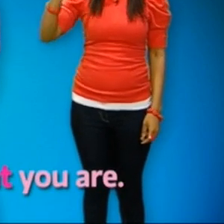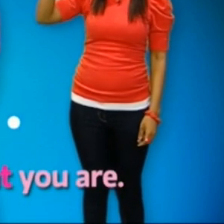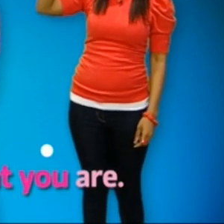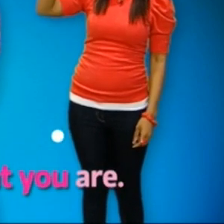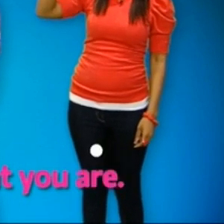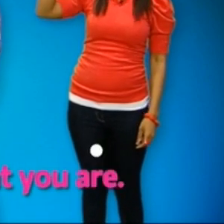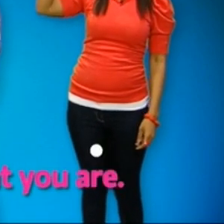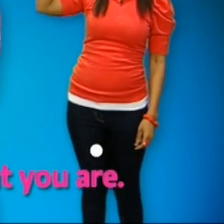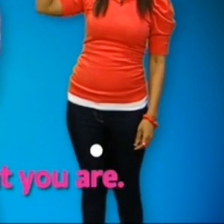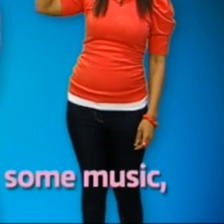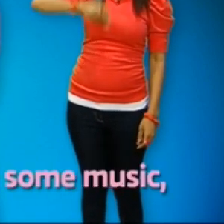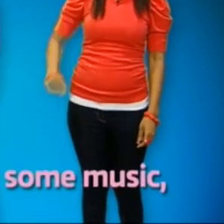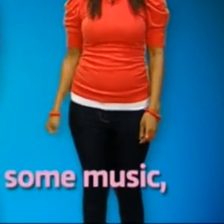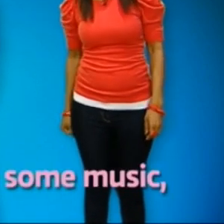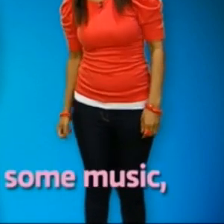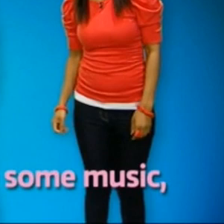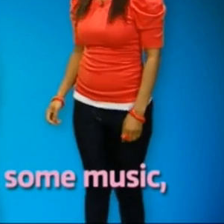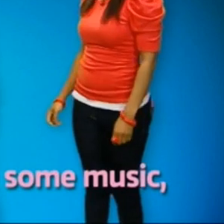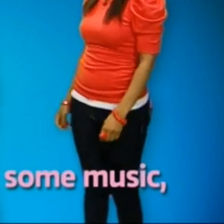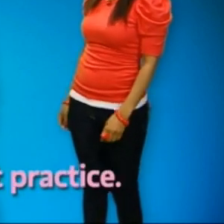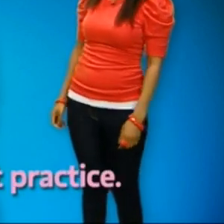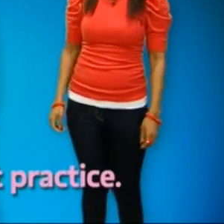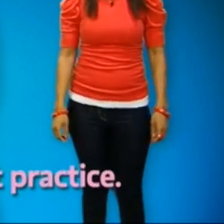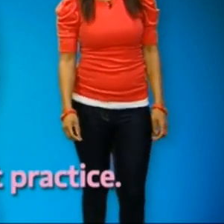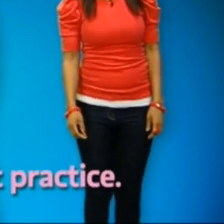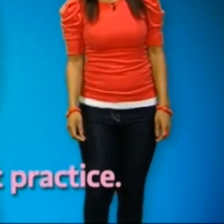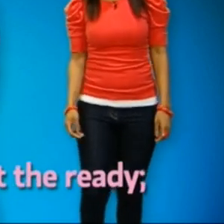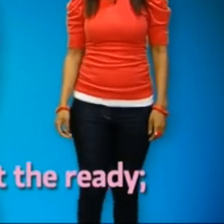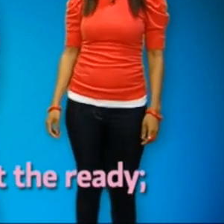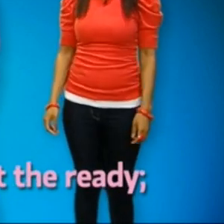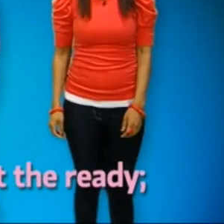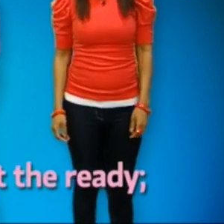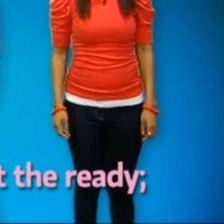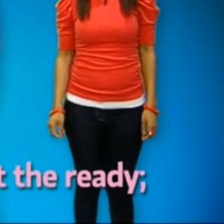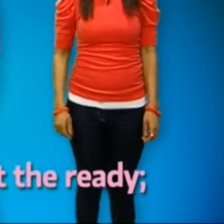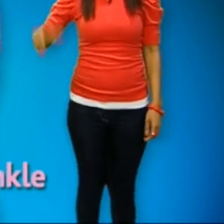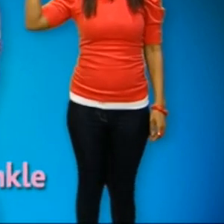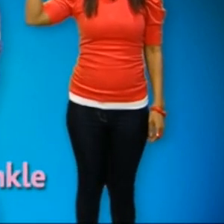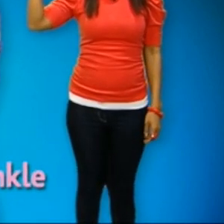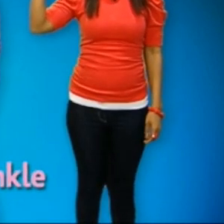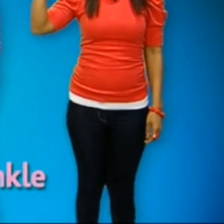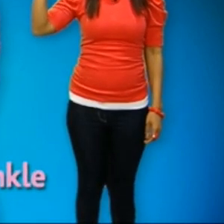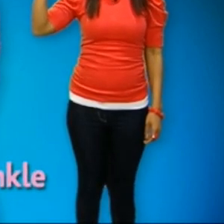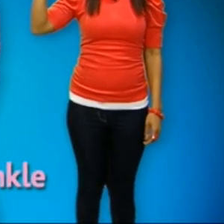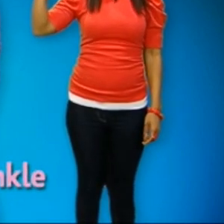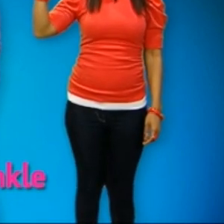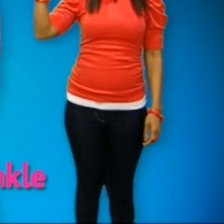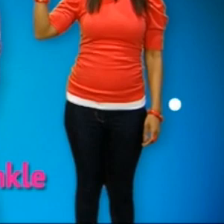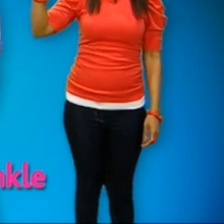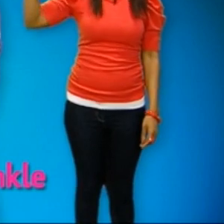what you are. Super. Let's try it with some music. That was a brilliant practice. Here we go. Hands at the ready.